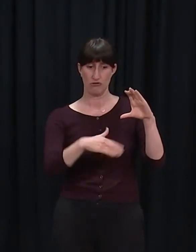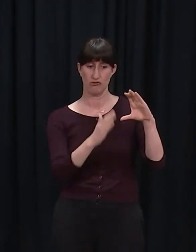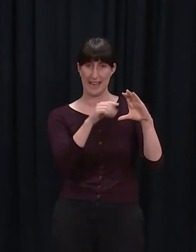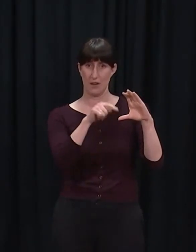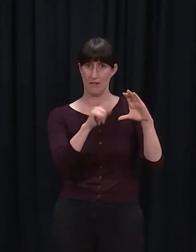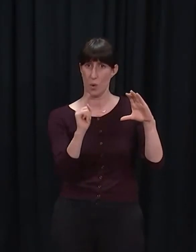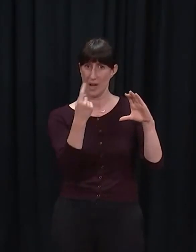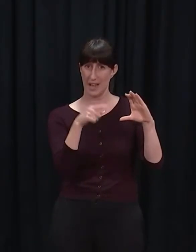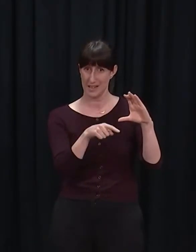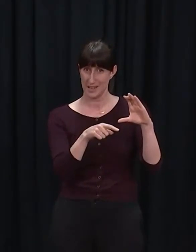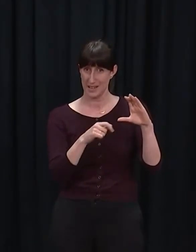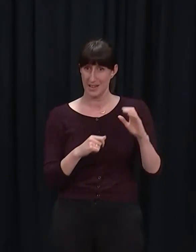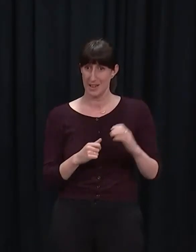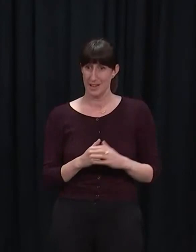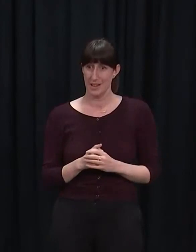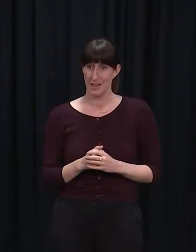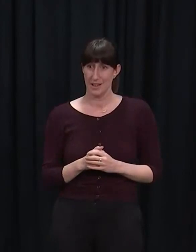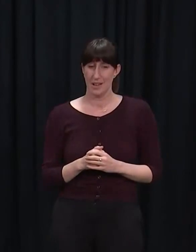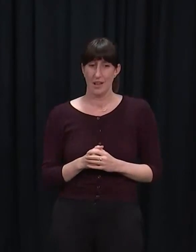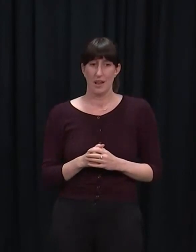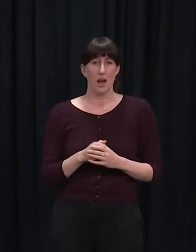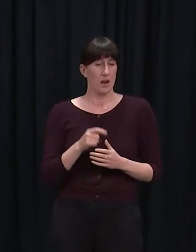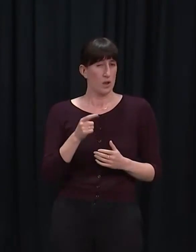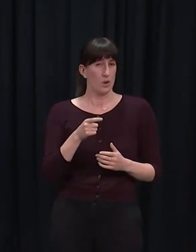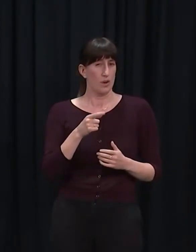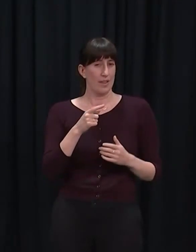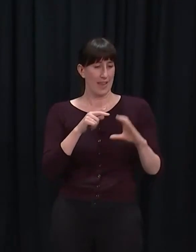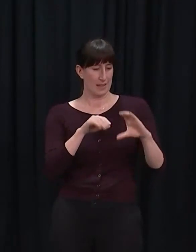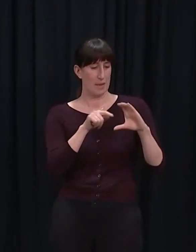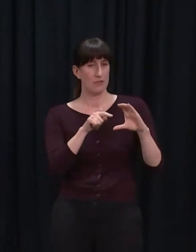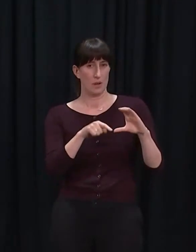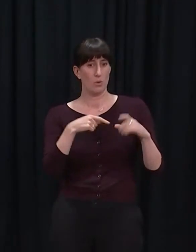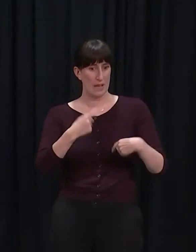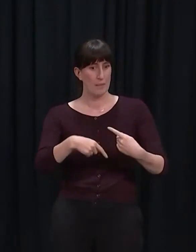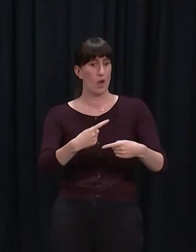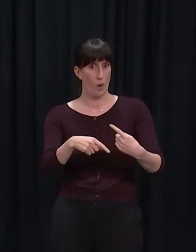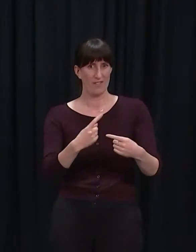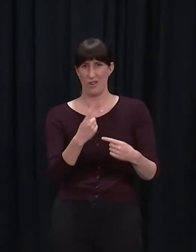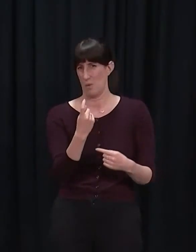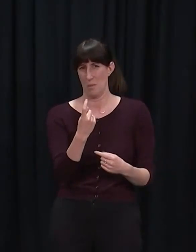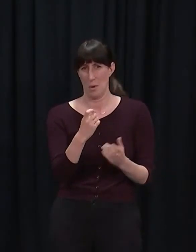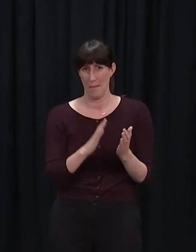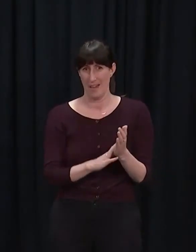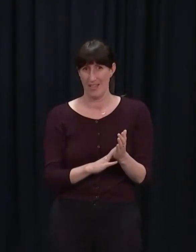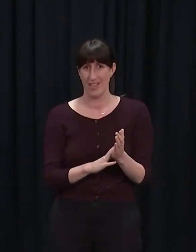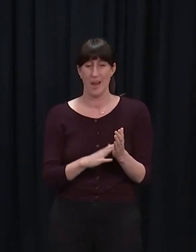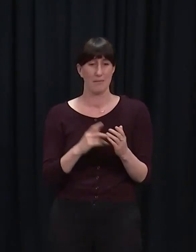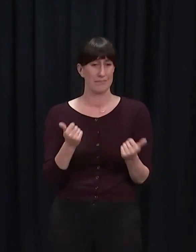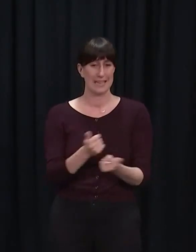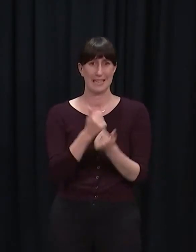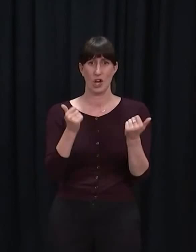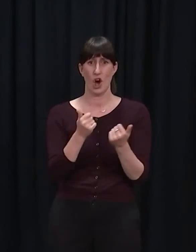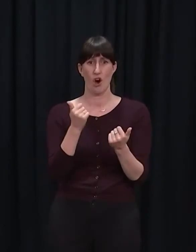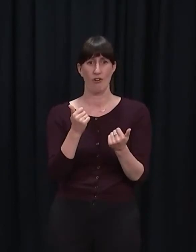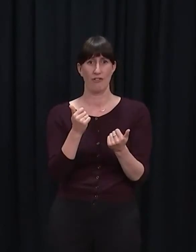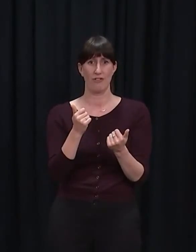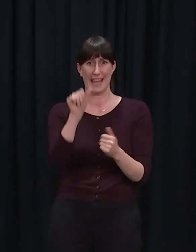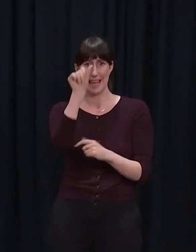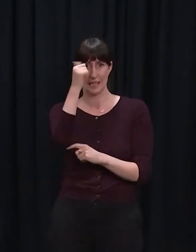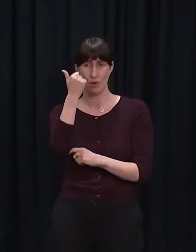professors Skegg, Murdoch and Planck talk about how they could be useful at the boundary. Do you want to see it there? I might ask the